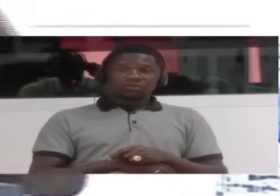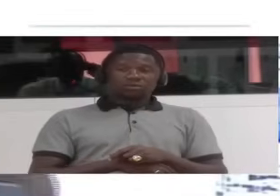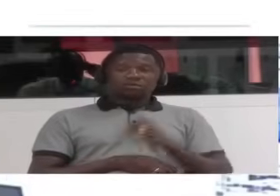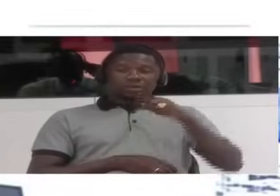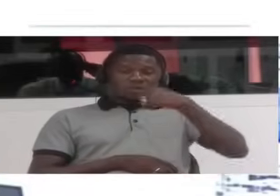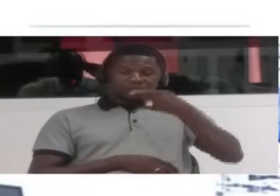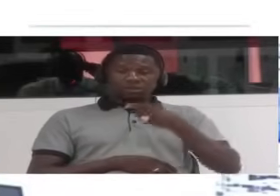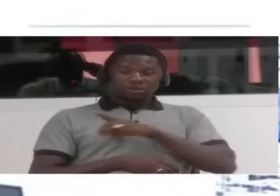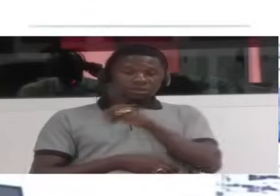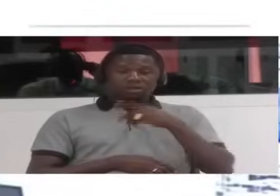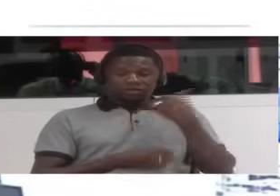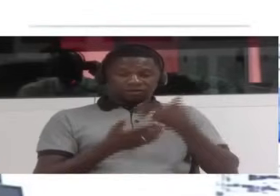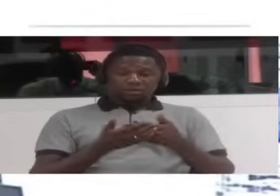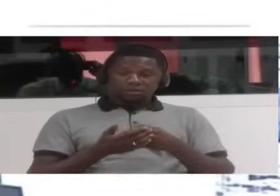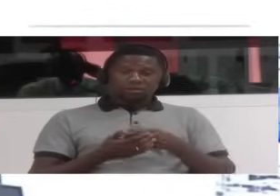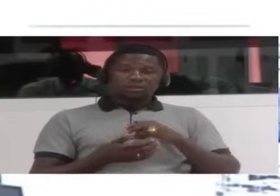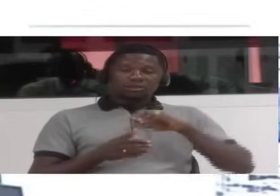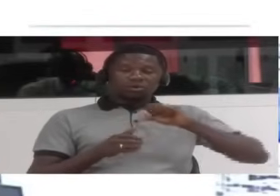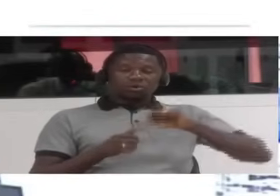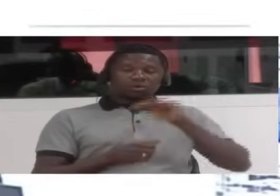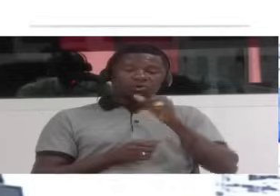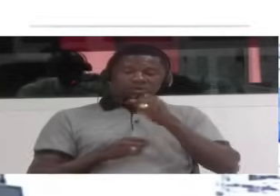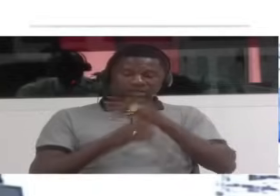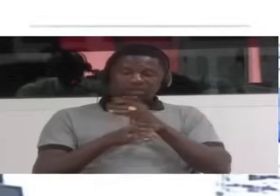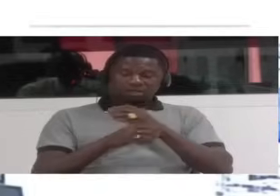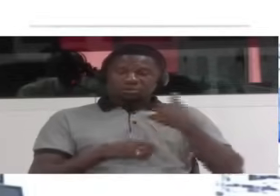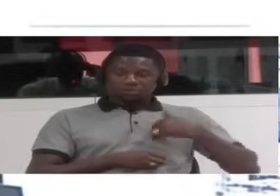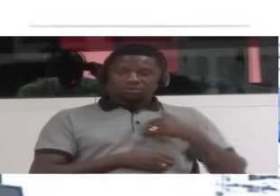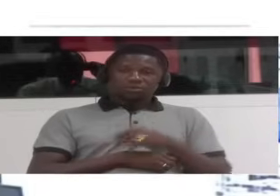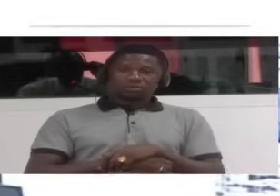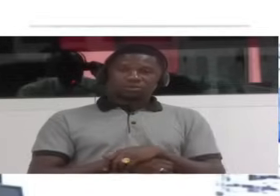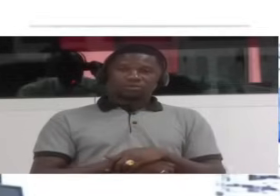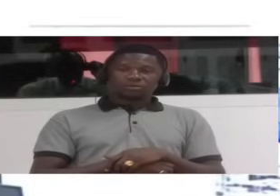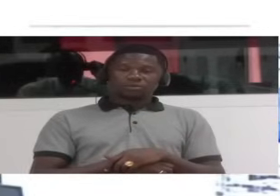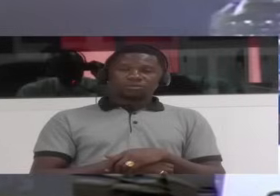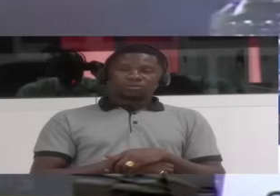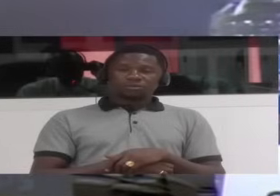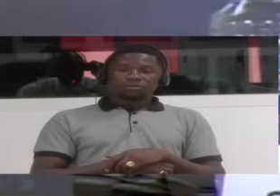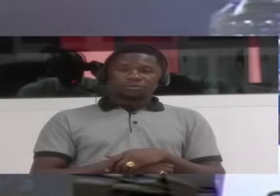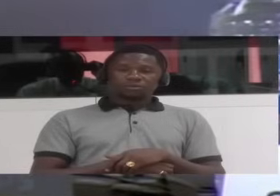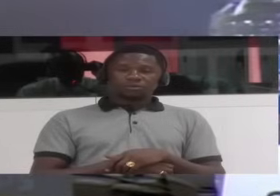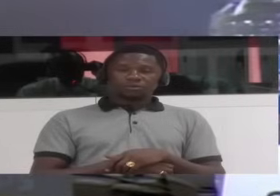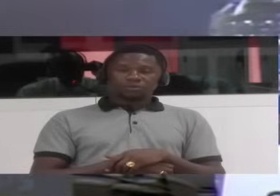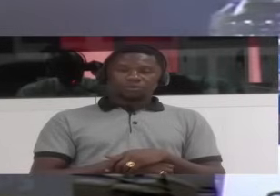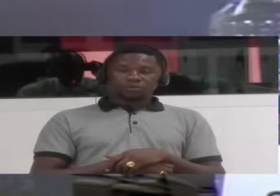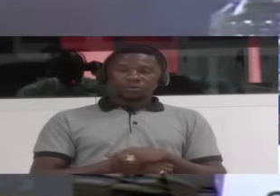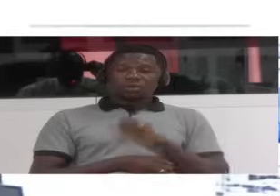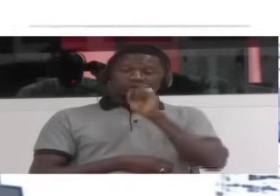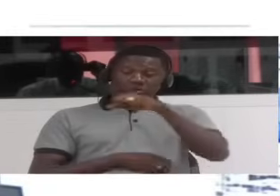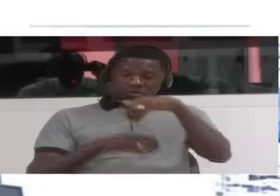finished the rest of the Ghanaians. So in fact, you saw your group did 2 missions.